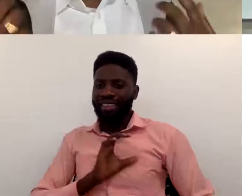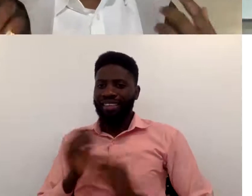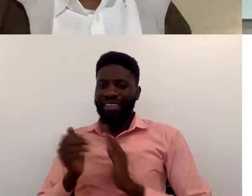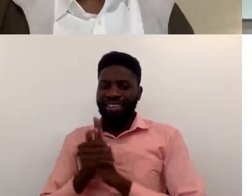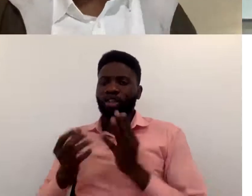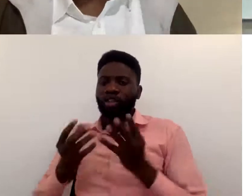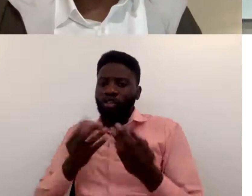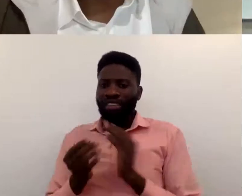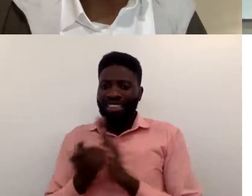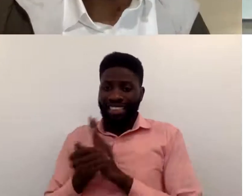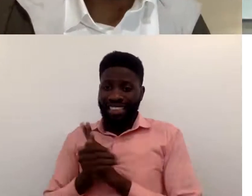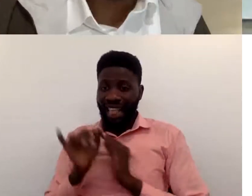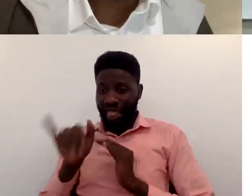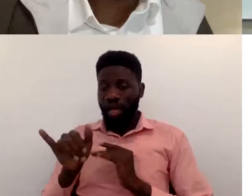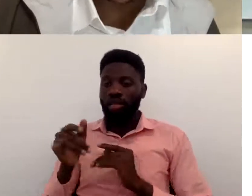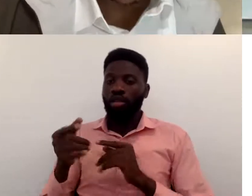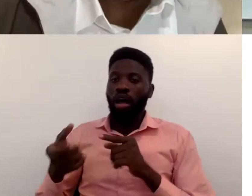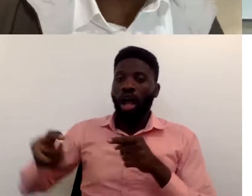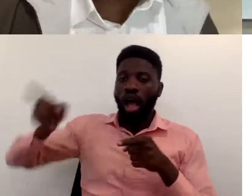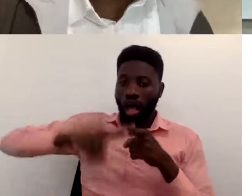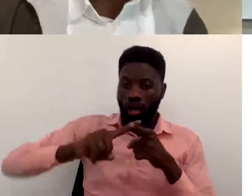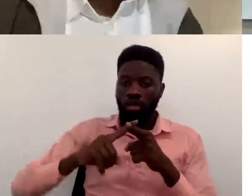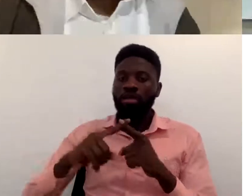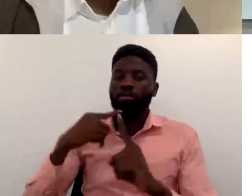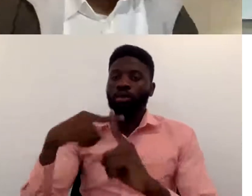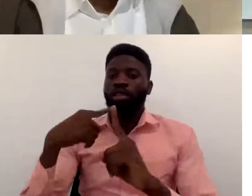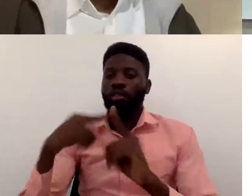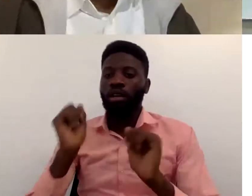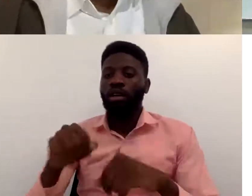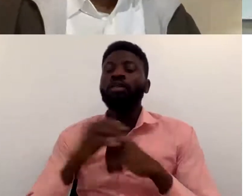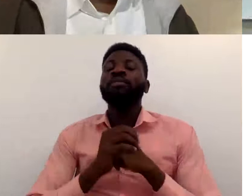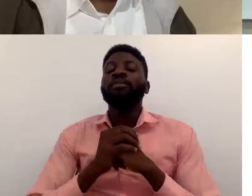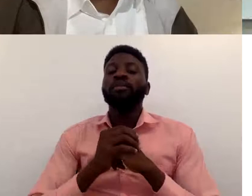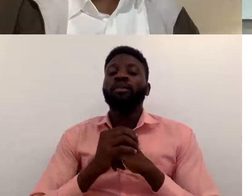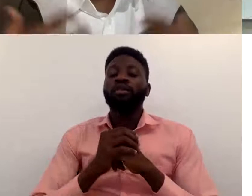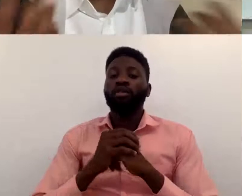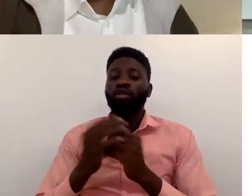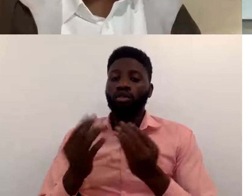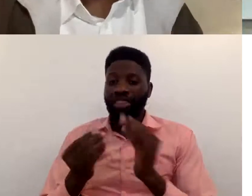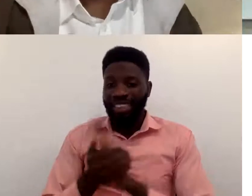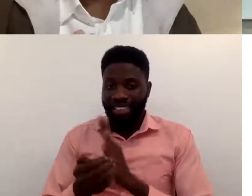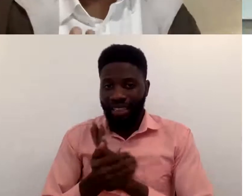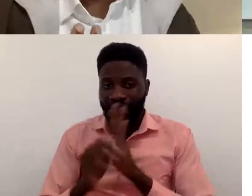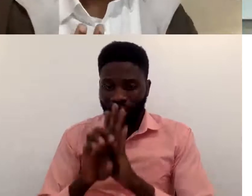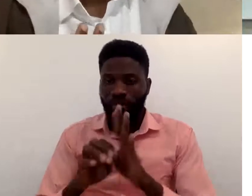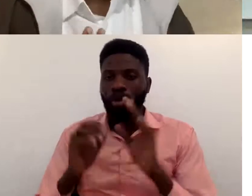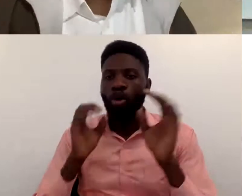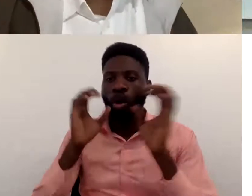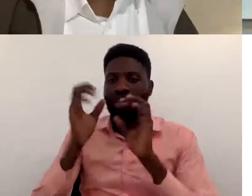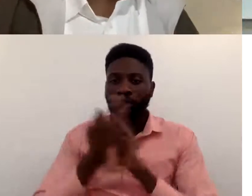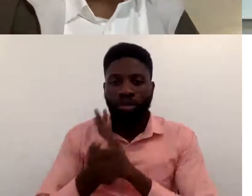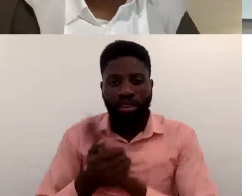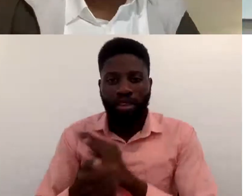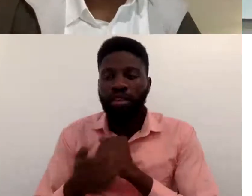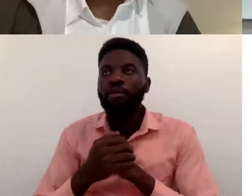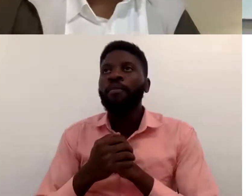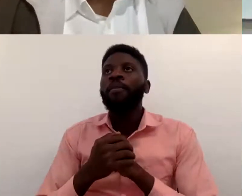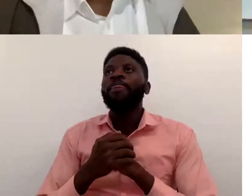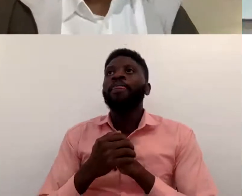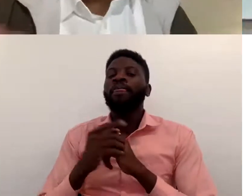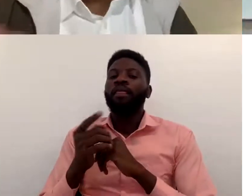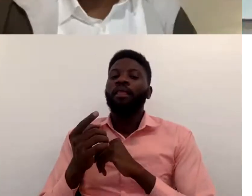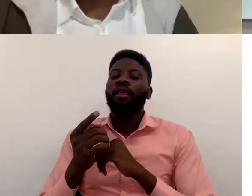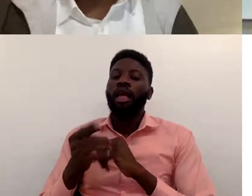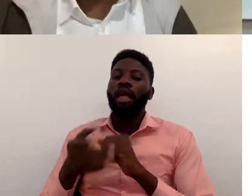will be a plus for all of us. By soft skills, what do I mean? So, for example, communication skills come in very